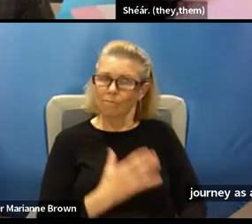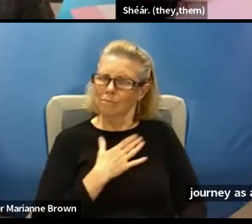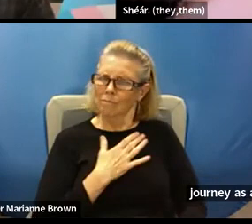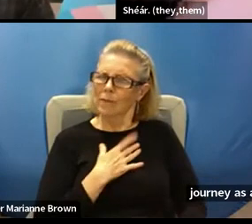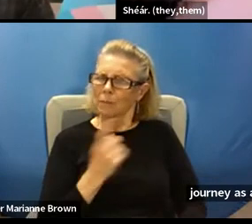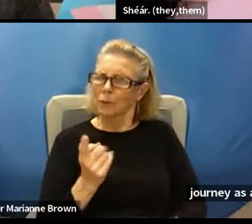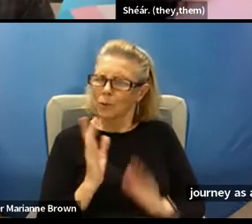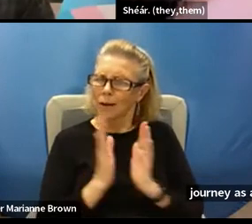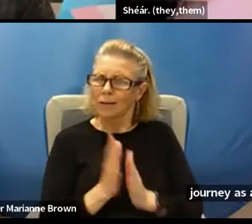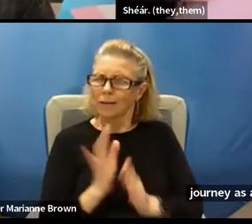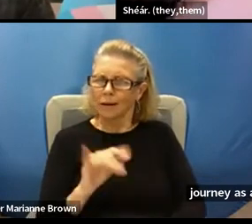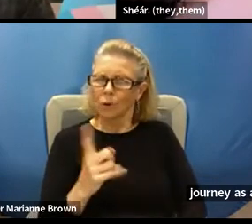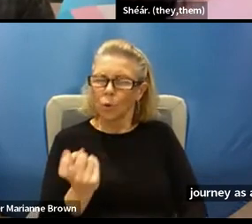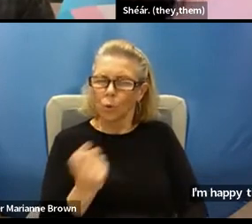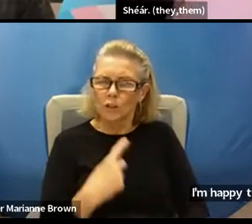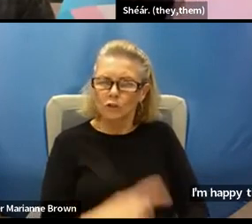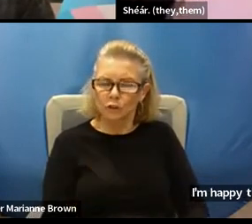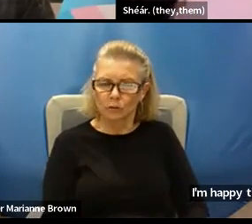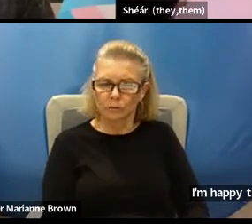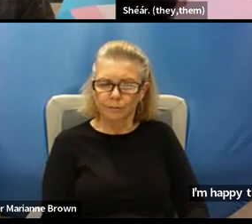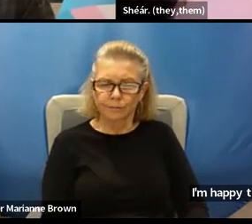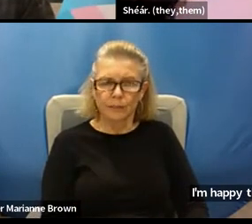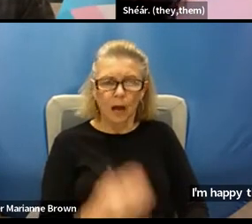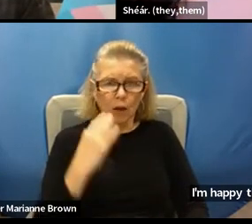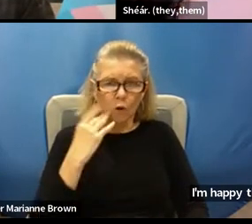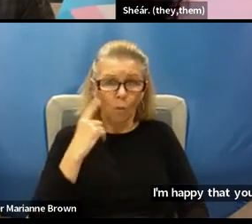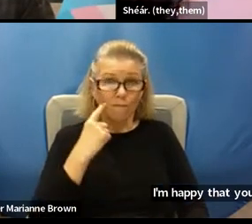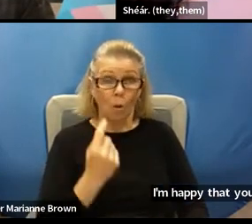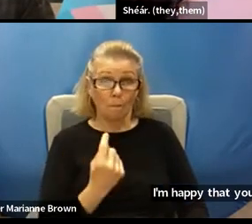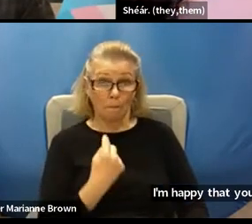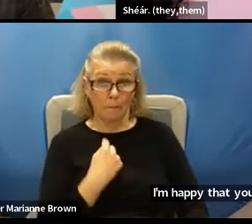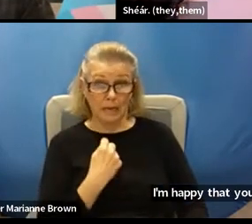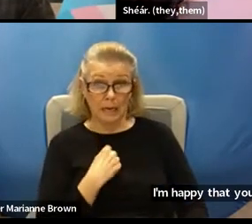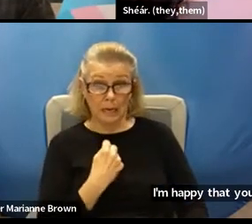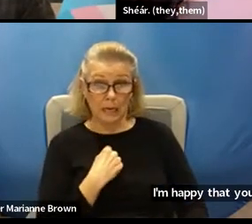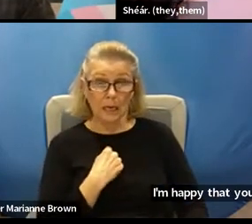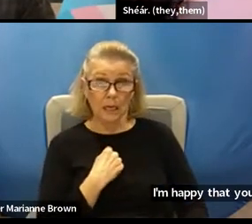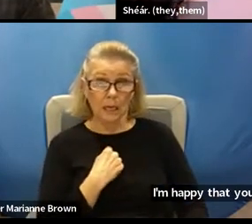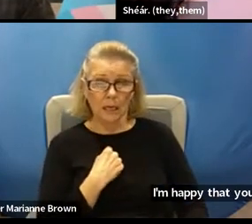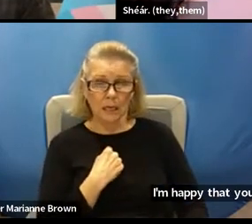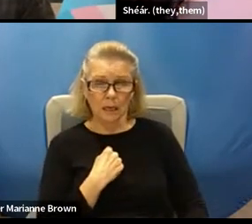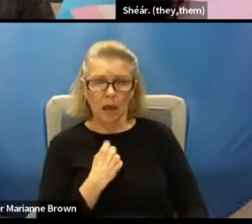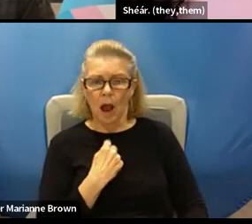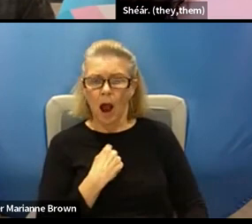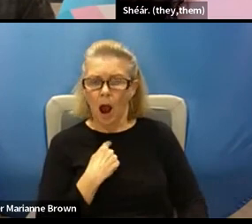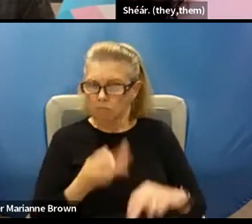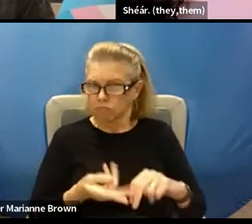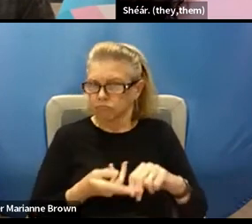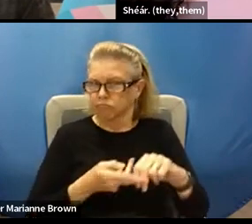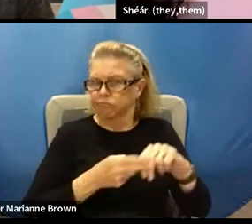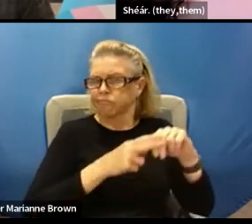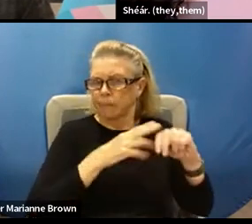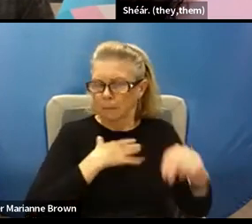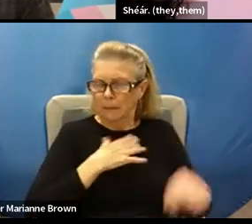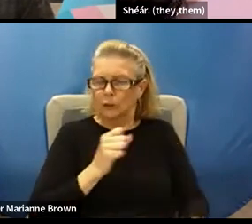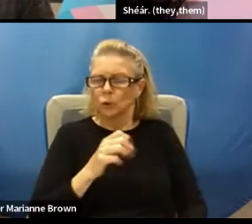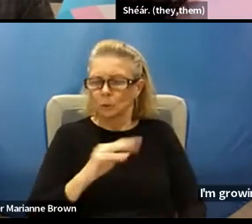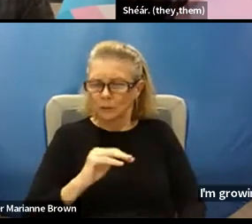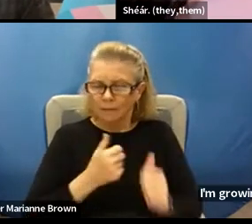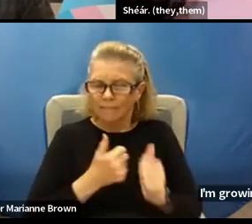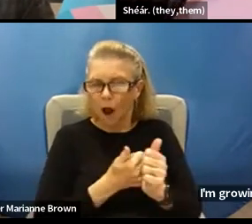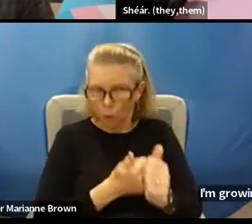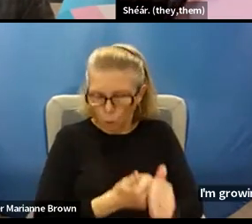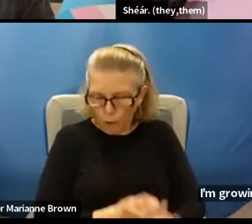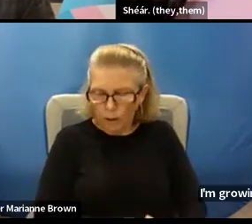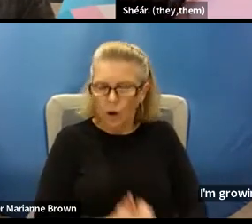question. I know for me, I'm growing my social media following. And one of the things